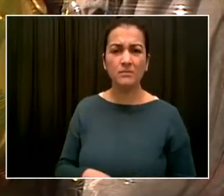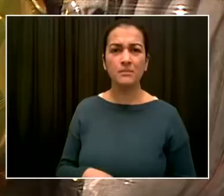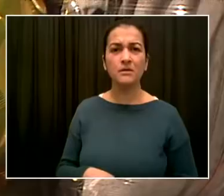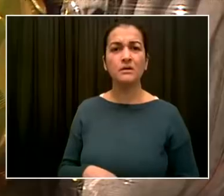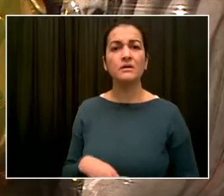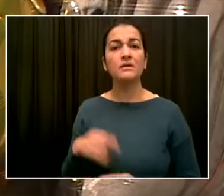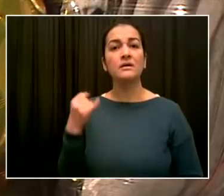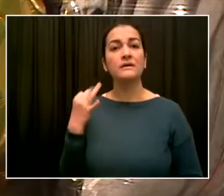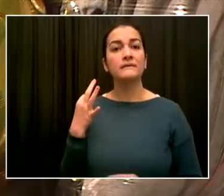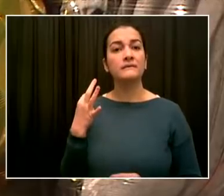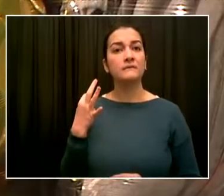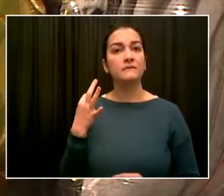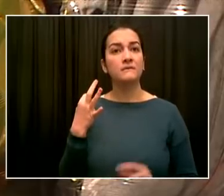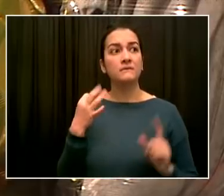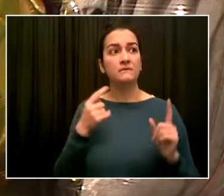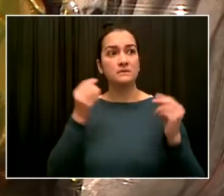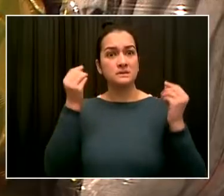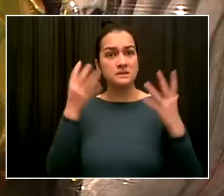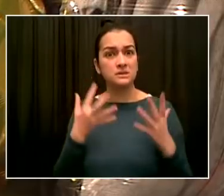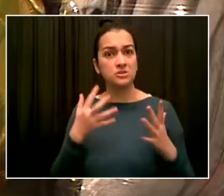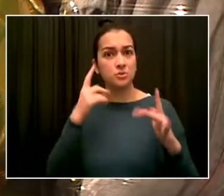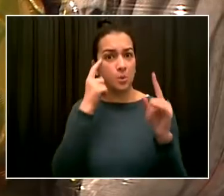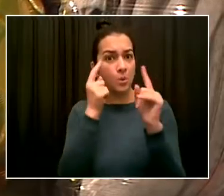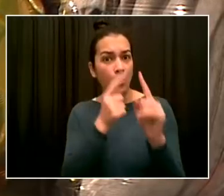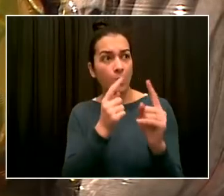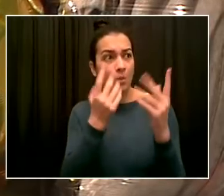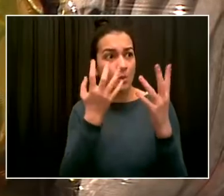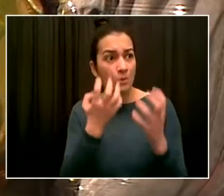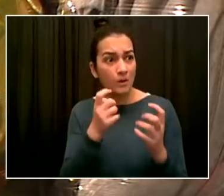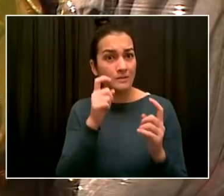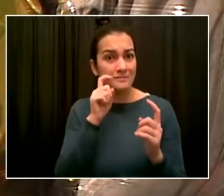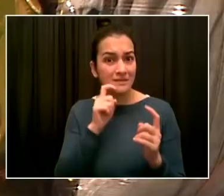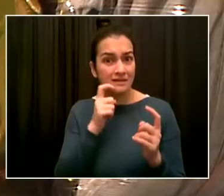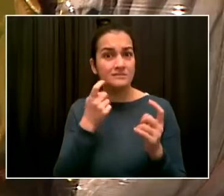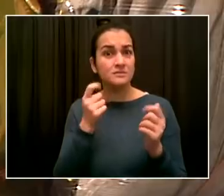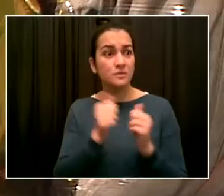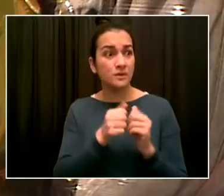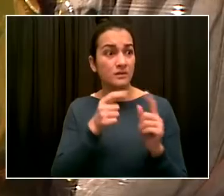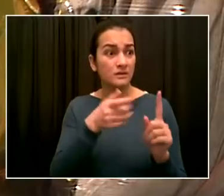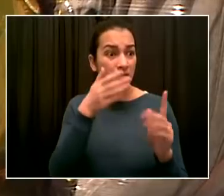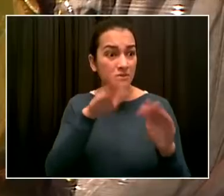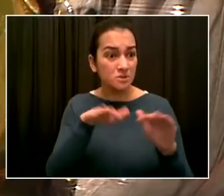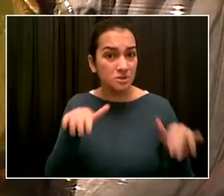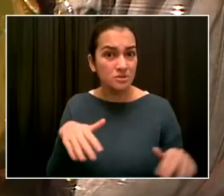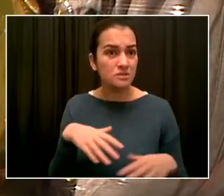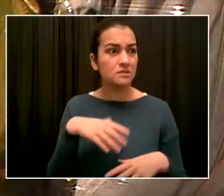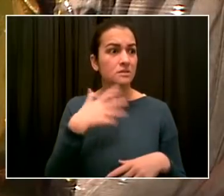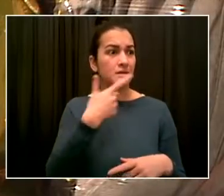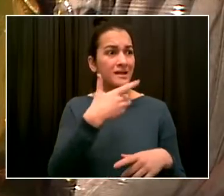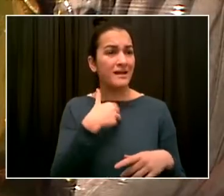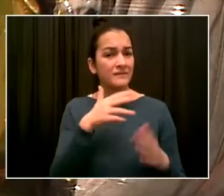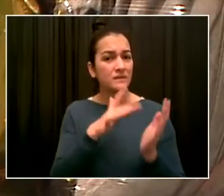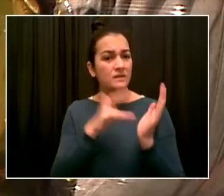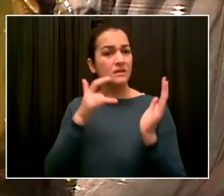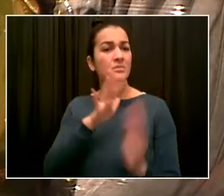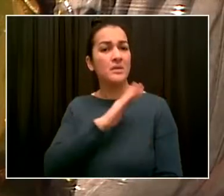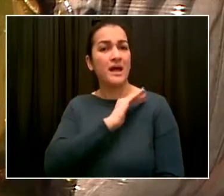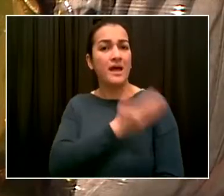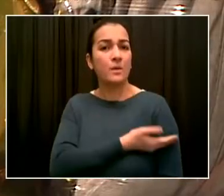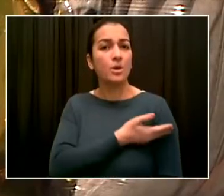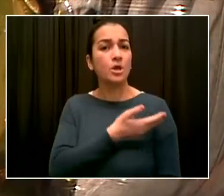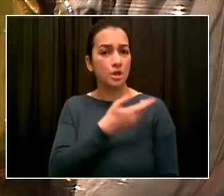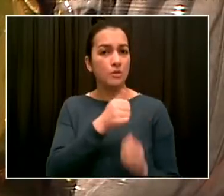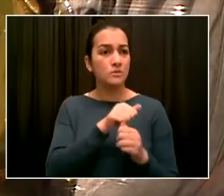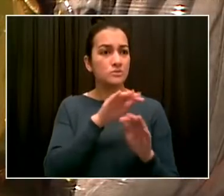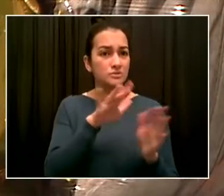taking advantage of their position to prey on a student, that's a real problem. Now, I don't know the facts in this case. I